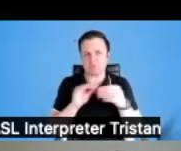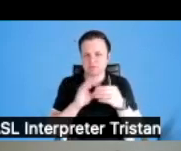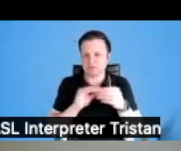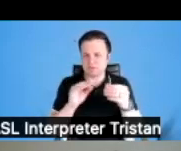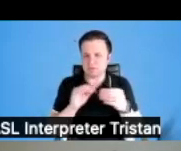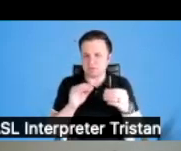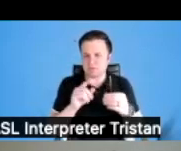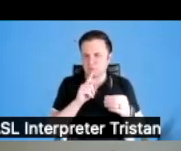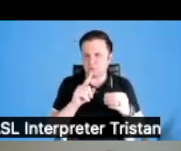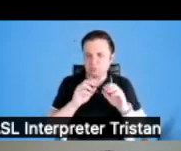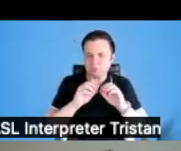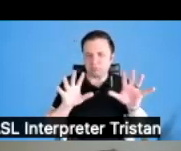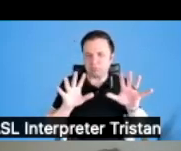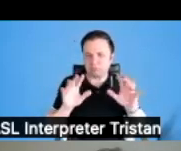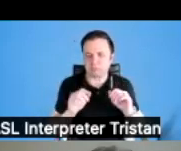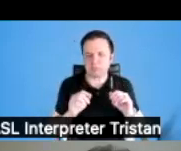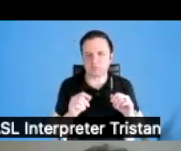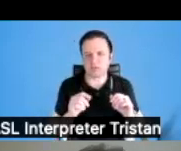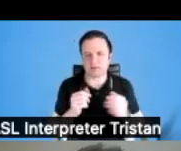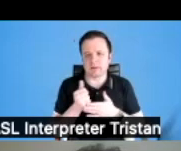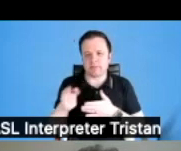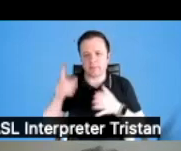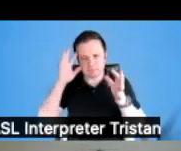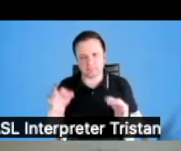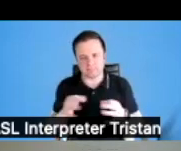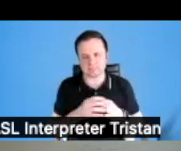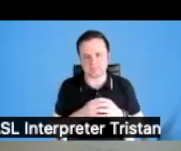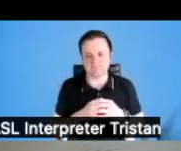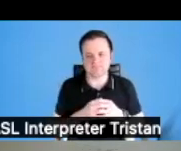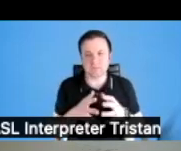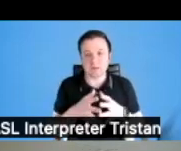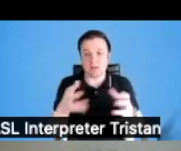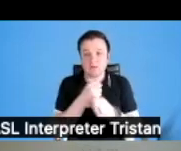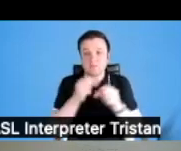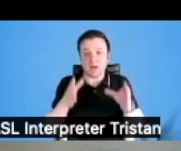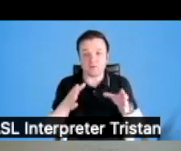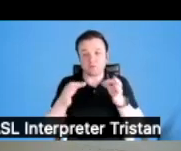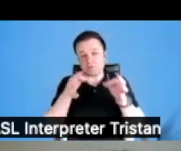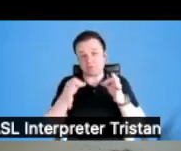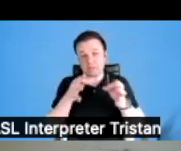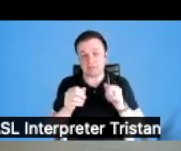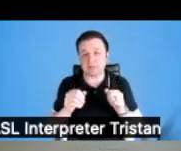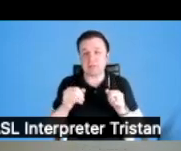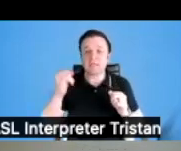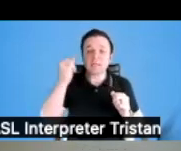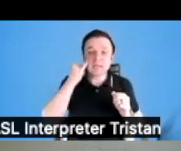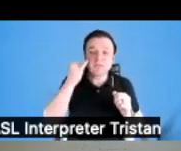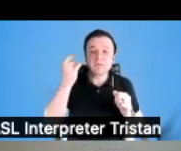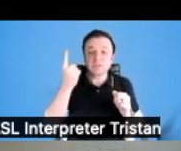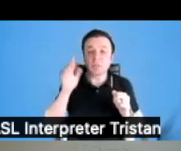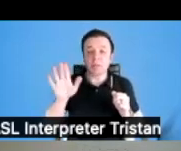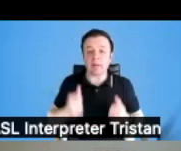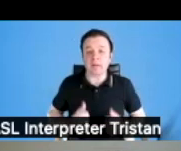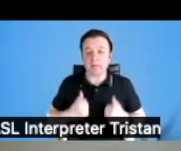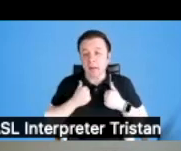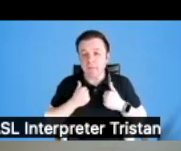shaped their decision-making. So a lot of survivors talked about, even if there was someone in their life, sometimes